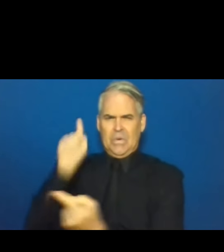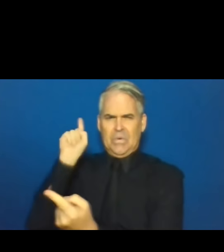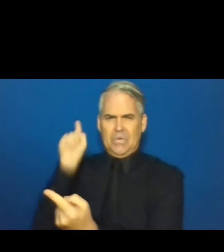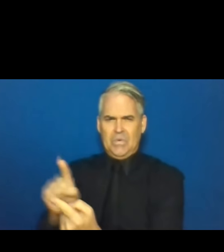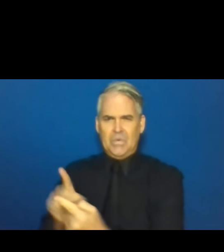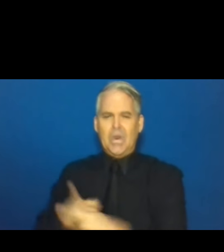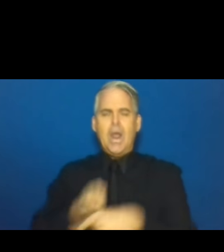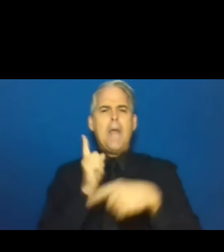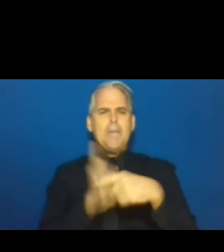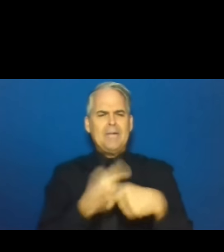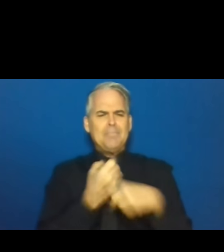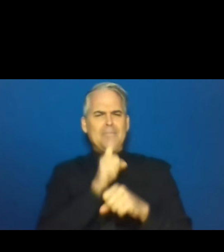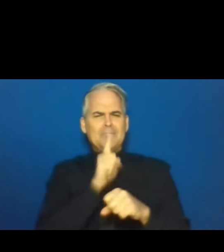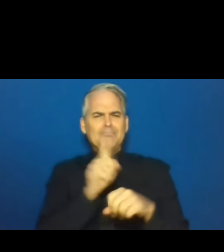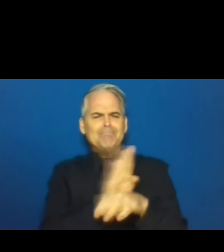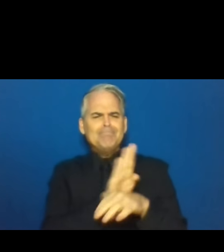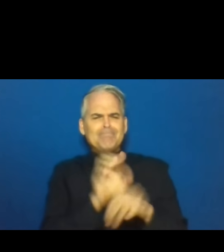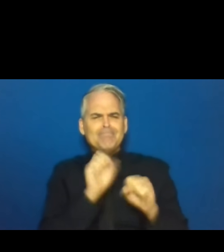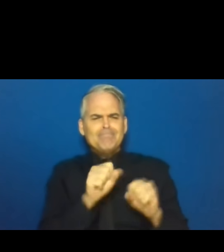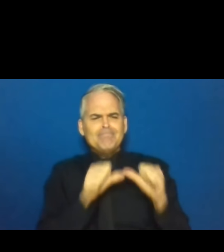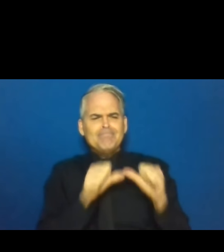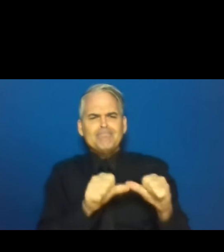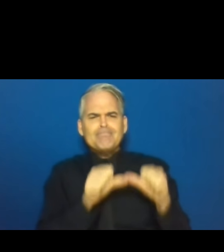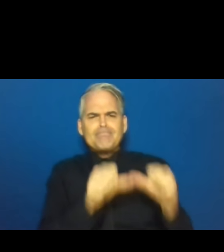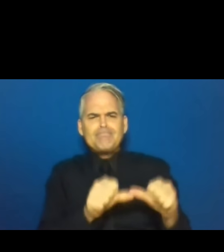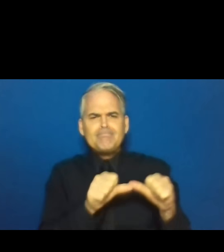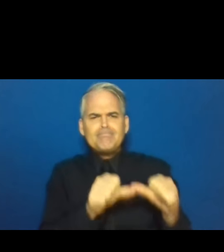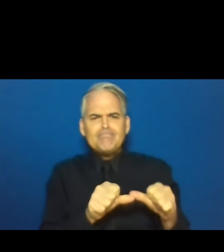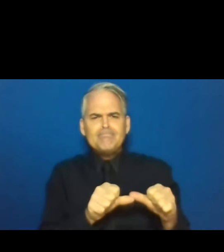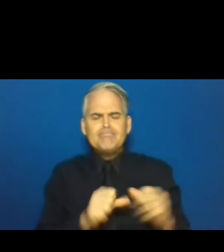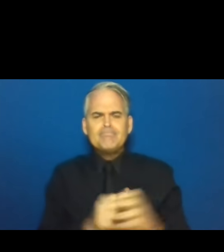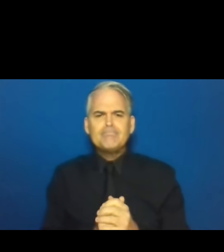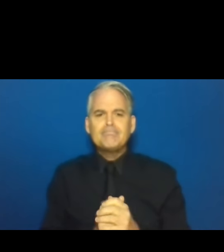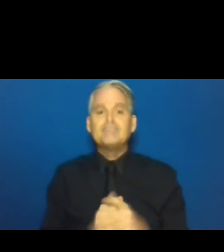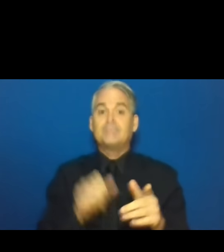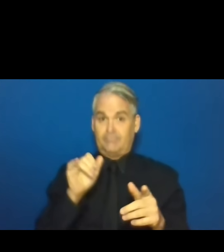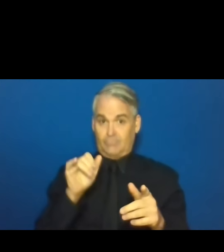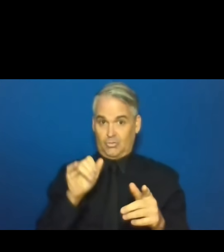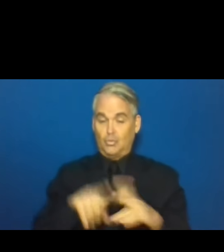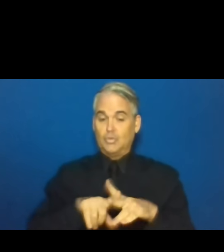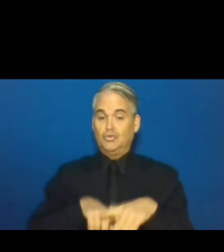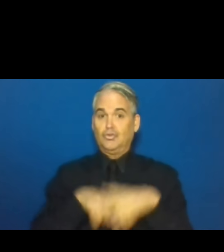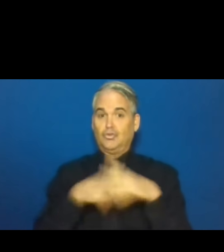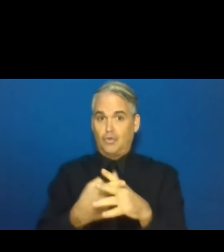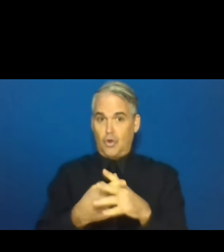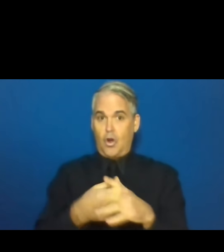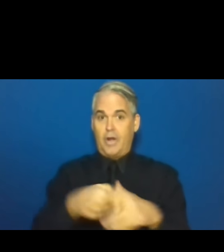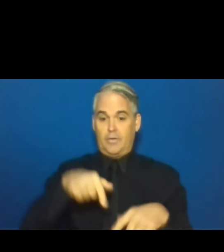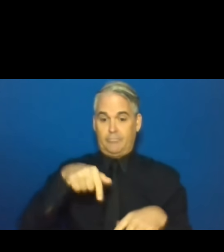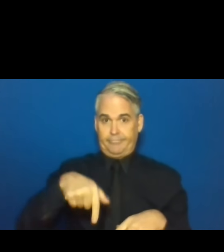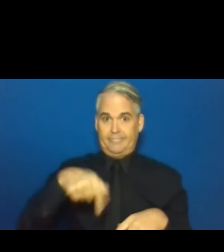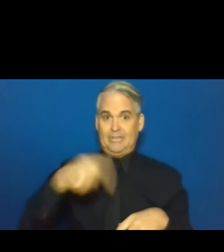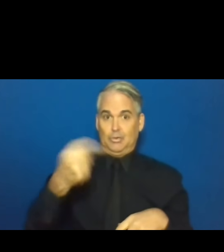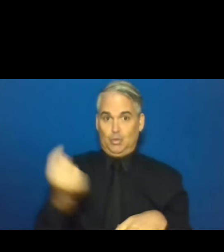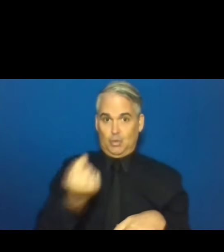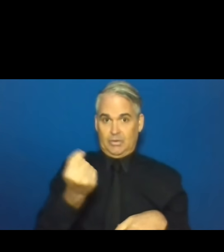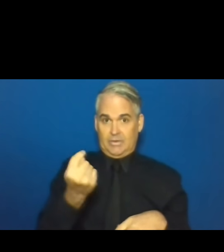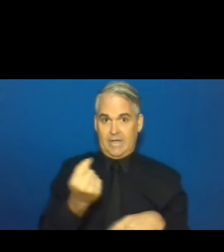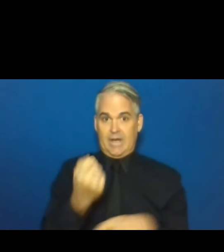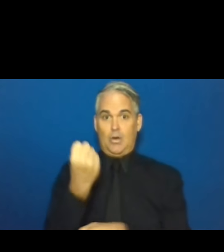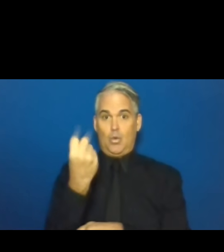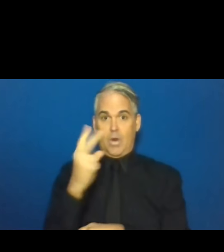daily lives. That's why I'm announcing that effective Tuesday at 12:01 a.m.,